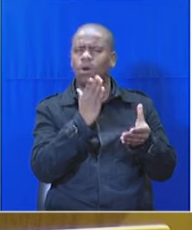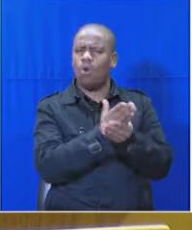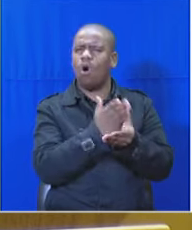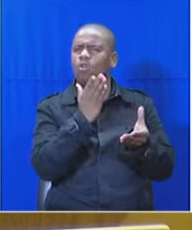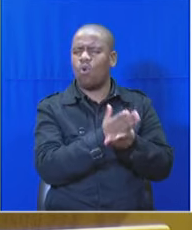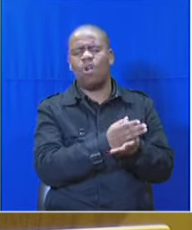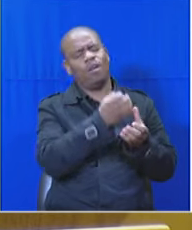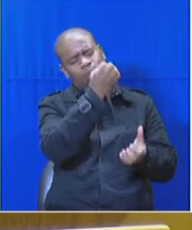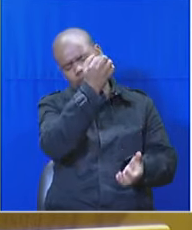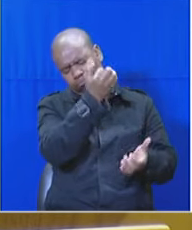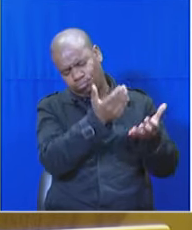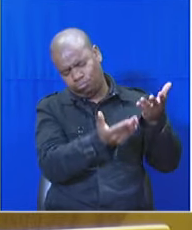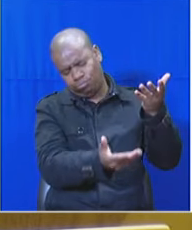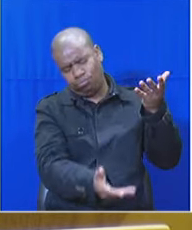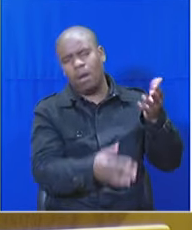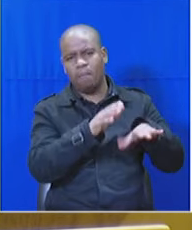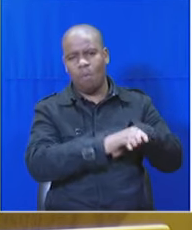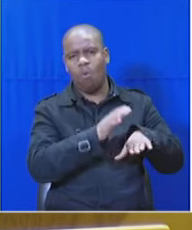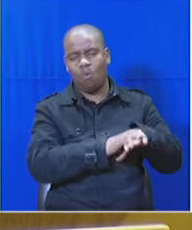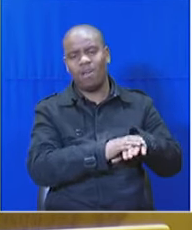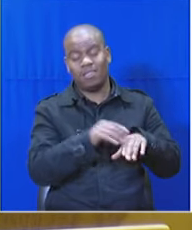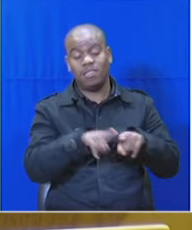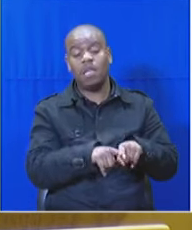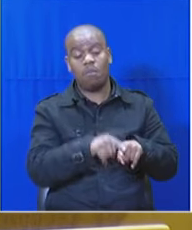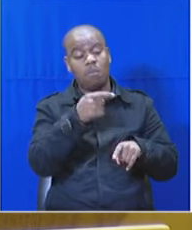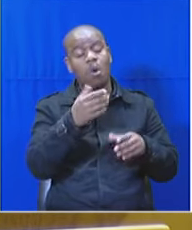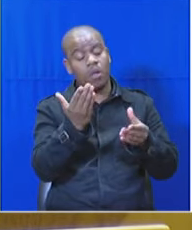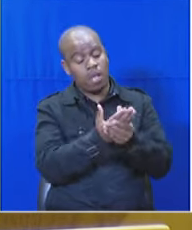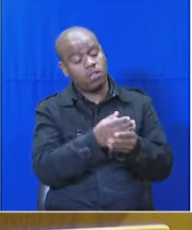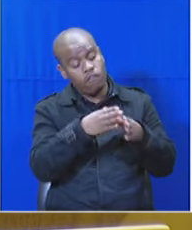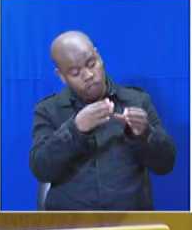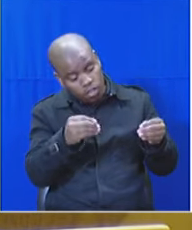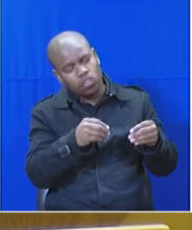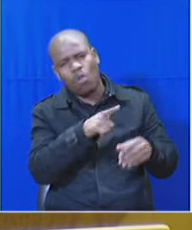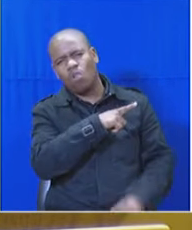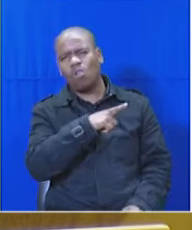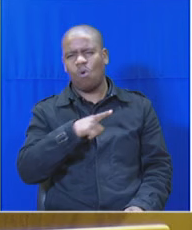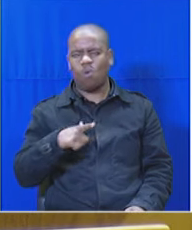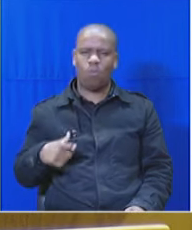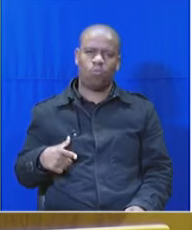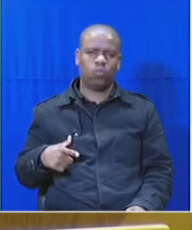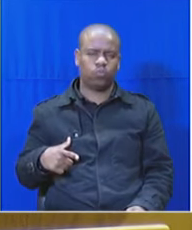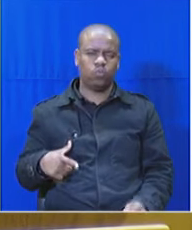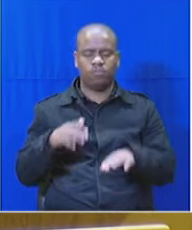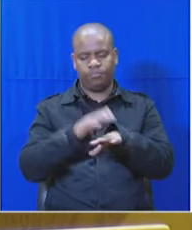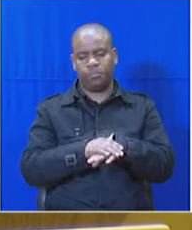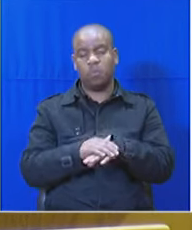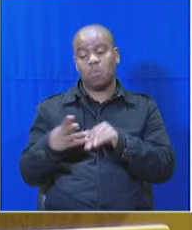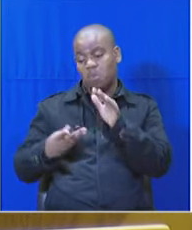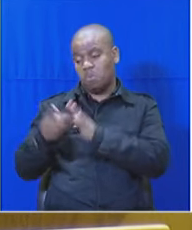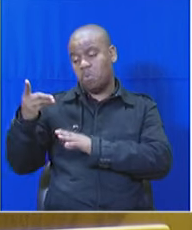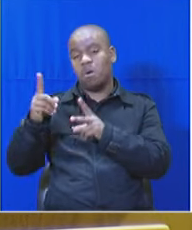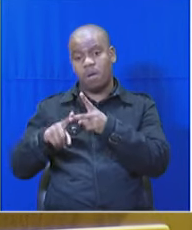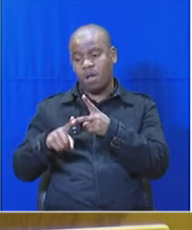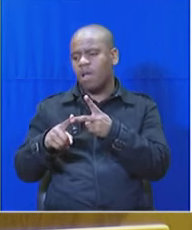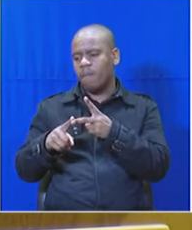too long to get the cases finalized in this court. From the Portfolio Committee on Rural Development and Land Reform,